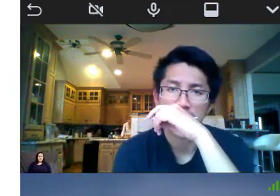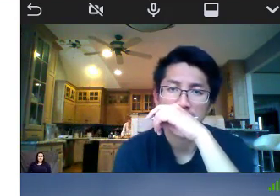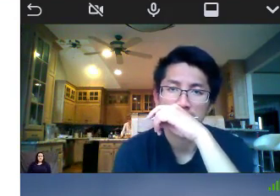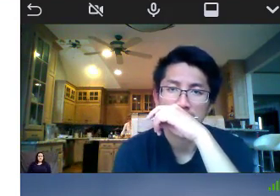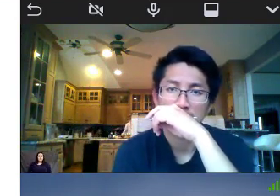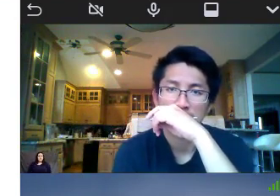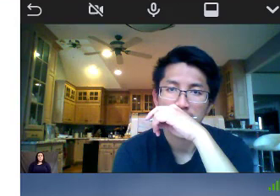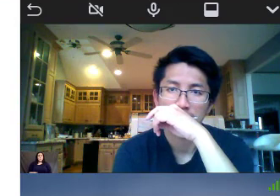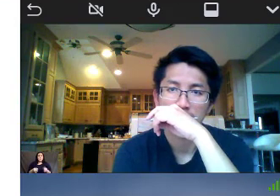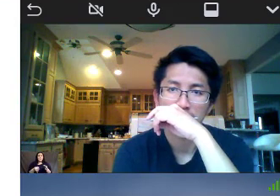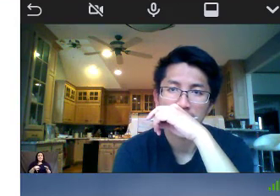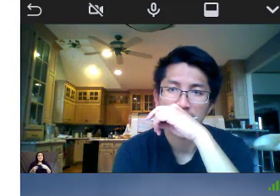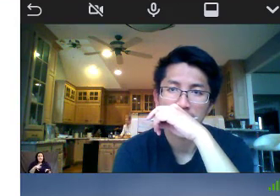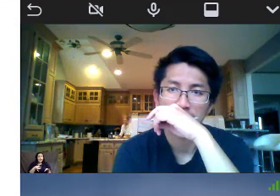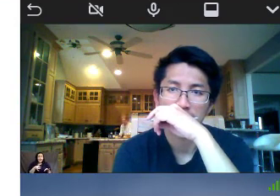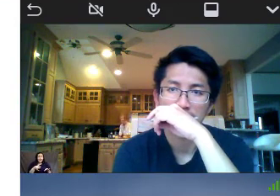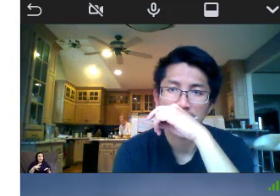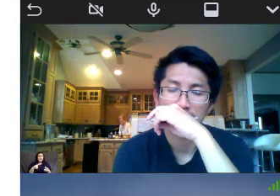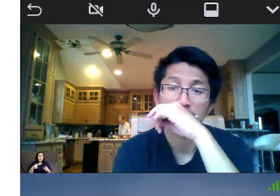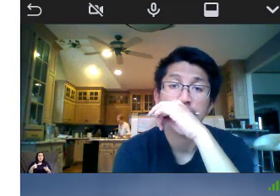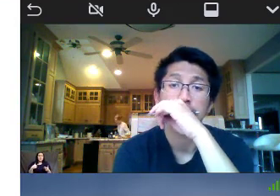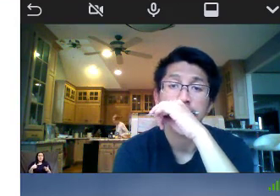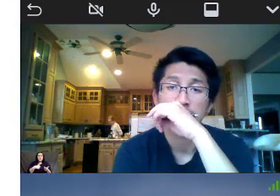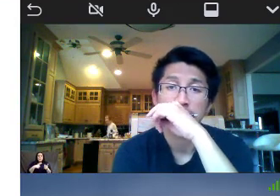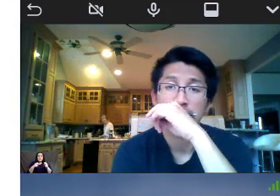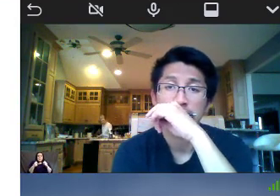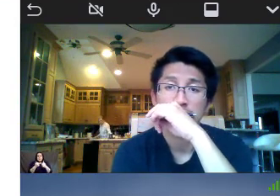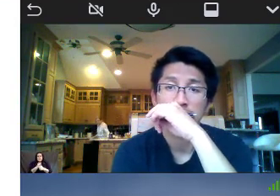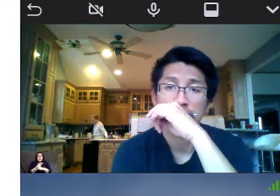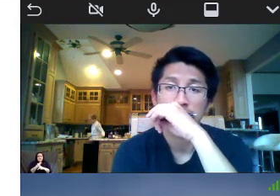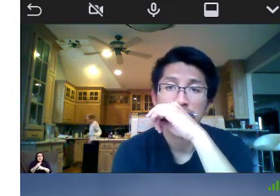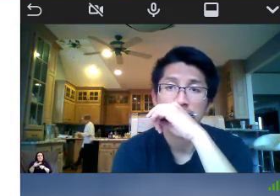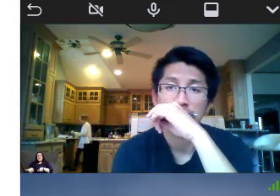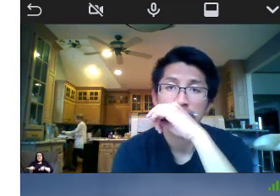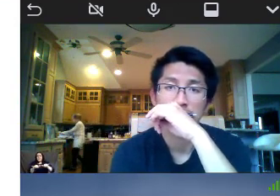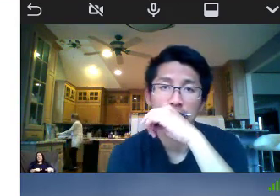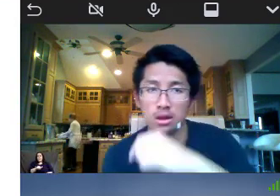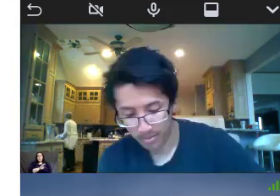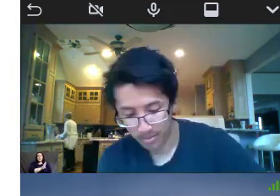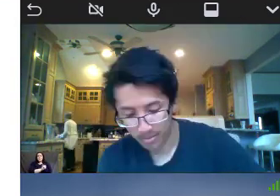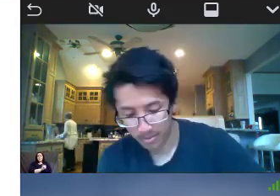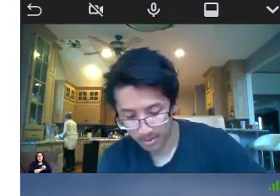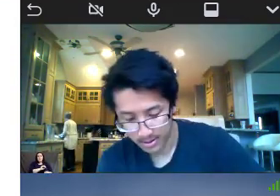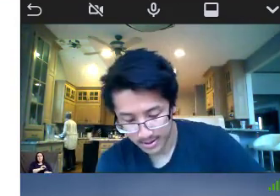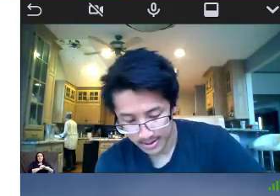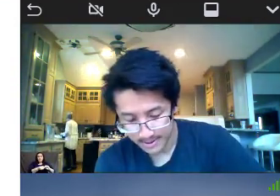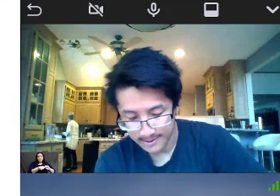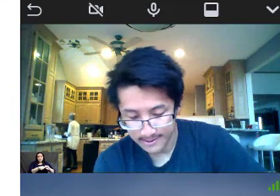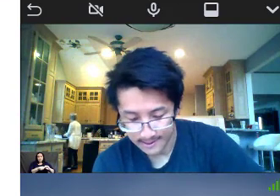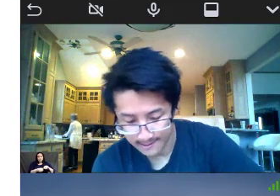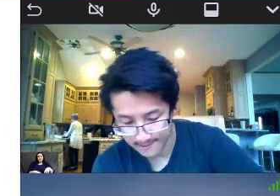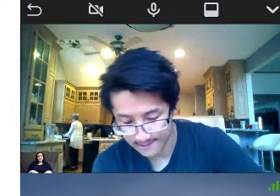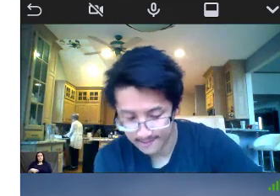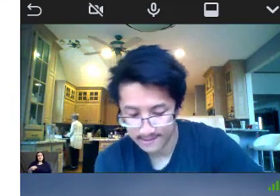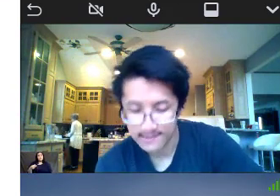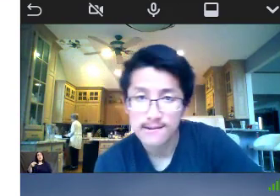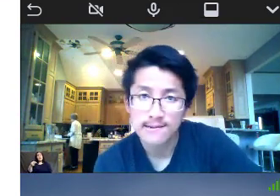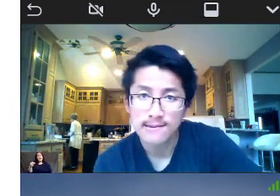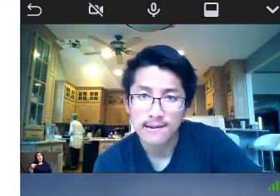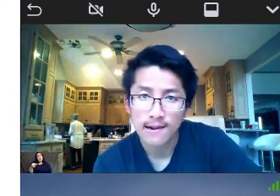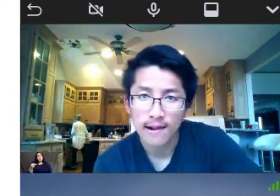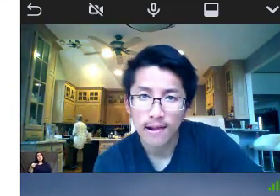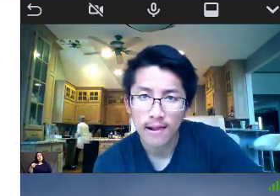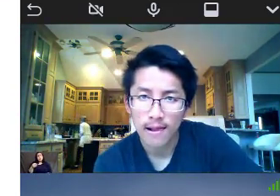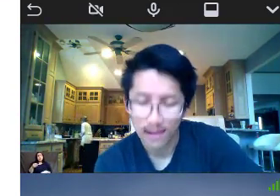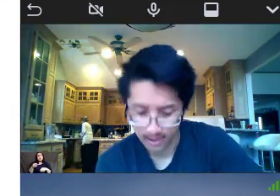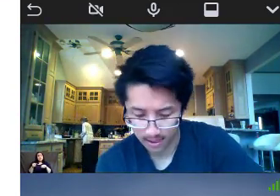just like we did before when we were talking about BO numbers. We can look at this problem and say, well, the heat transfer coefficient is a function of a whole lot of things, right?